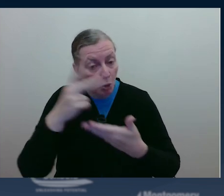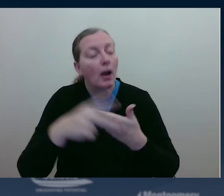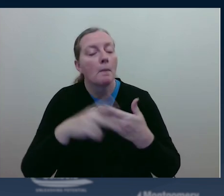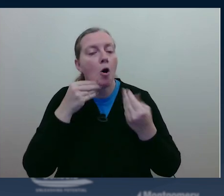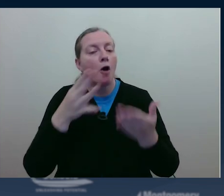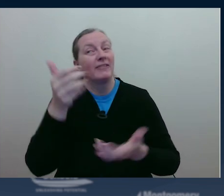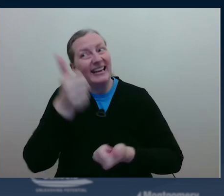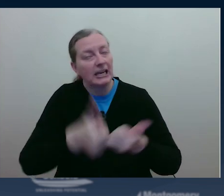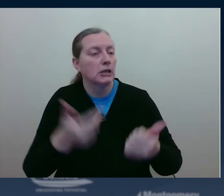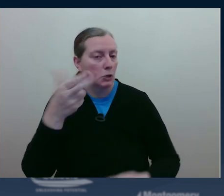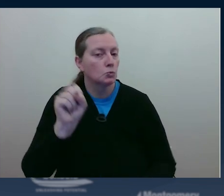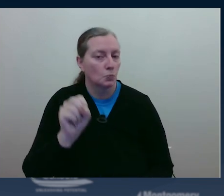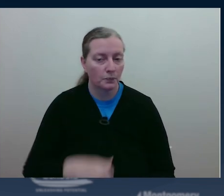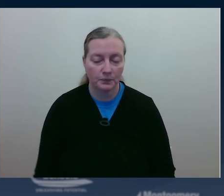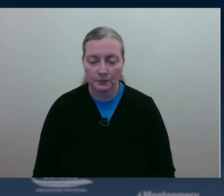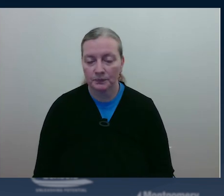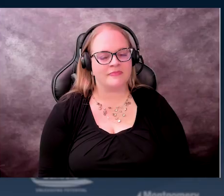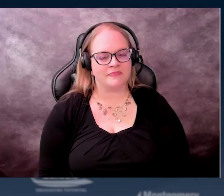superintendent.